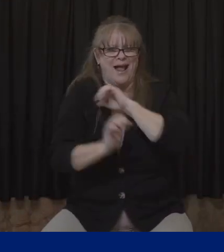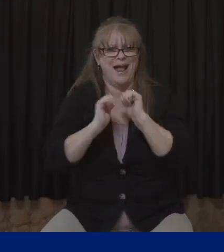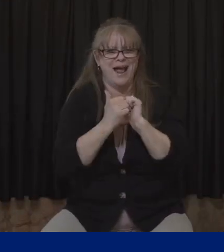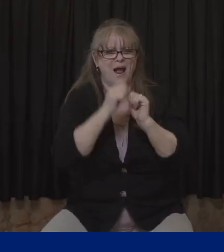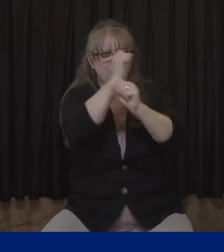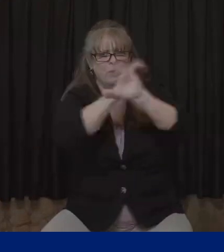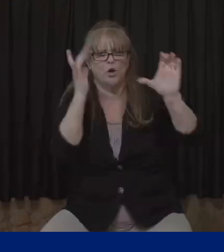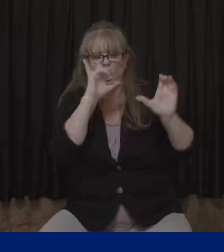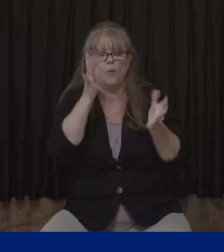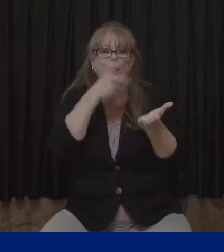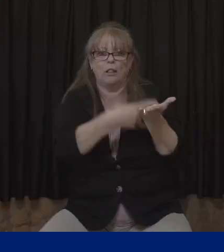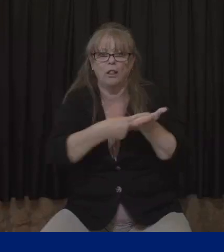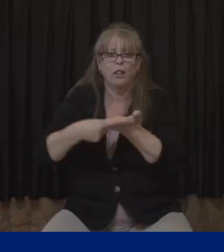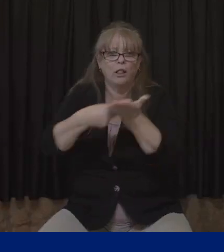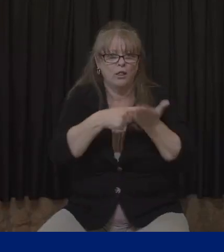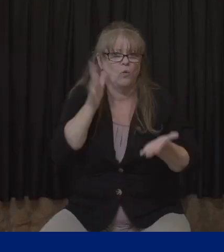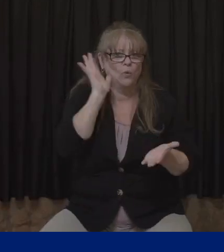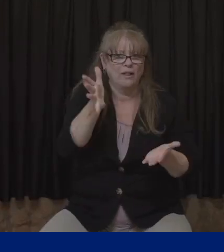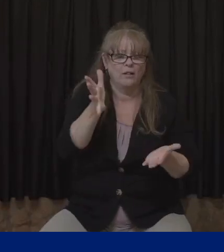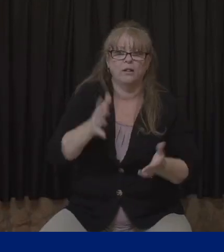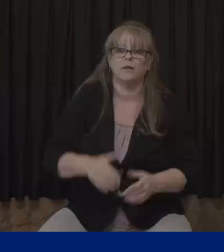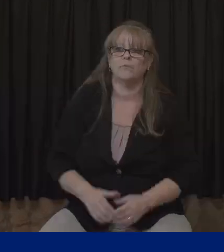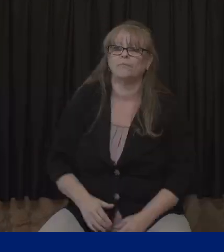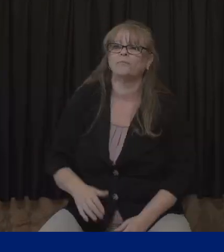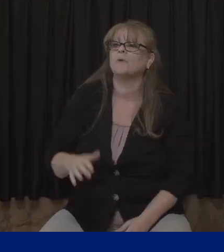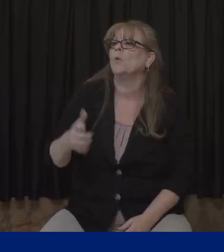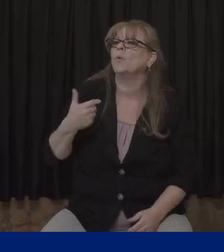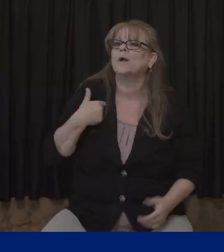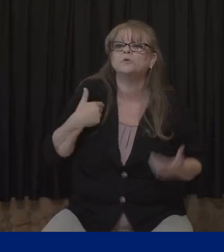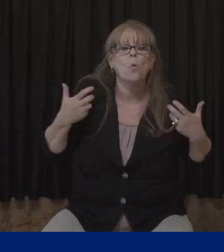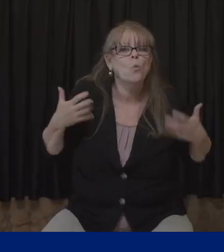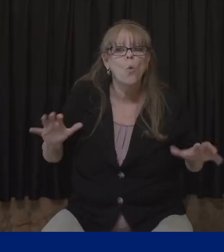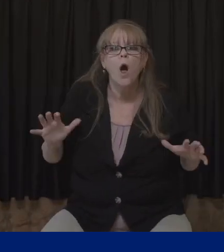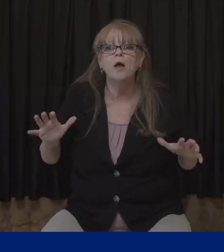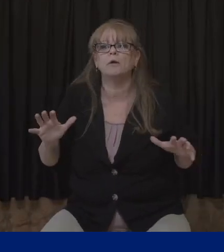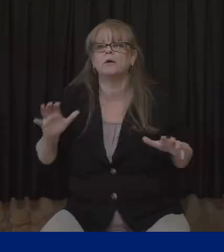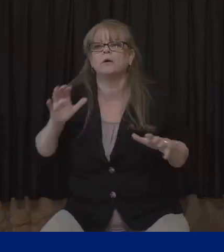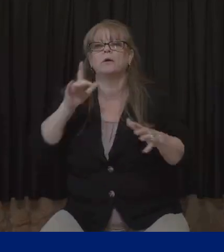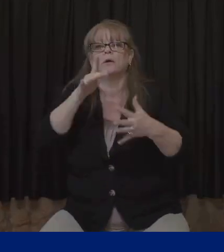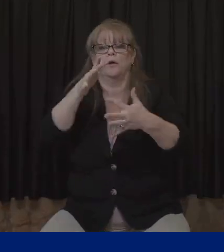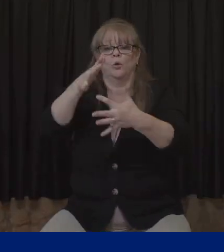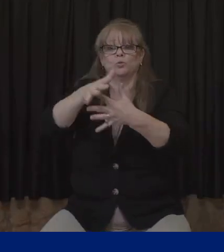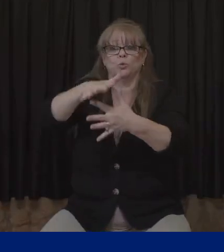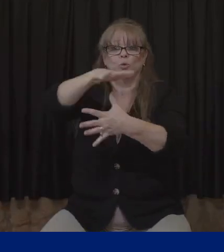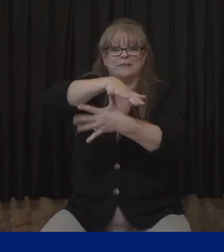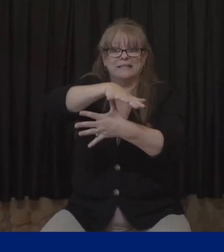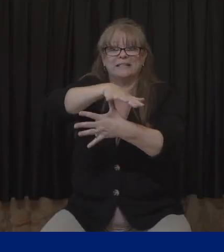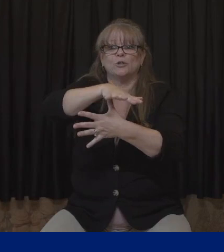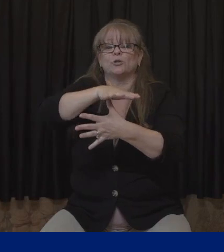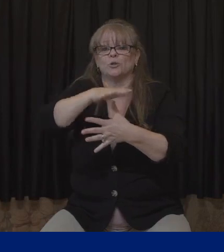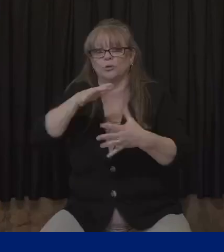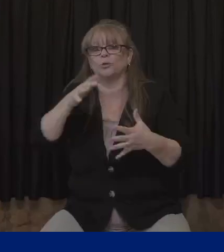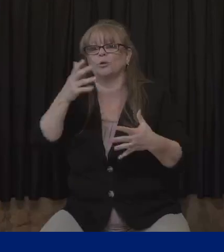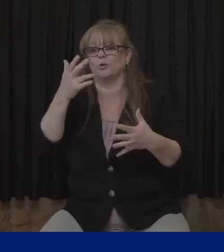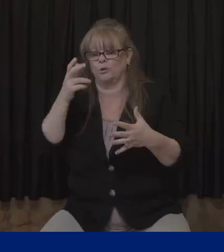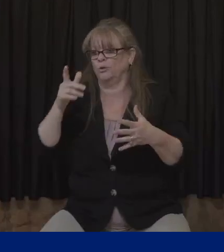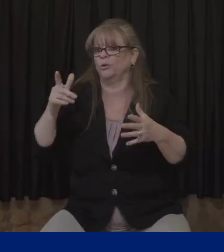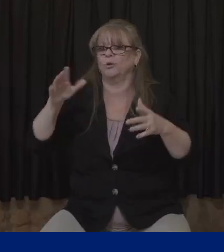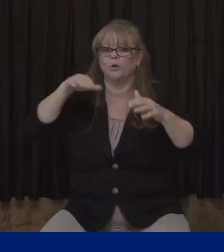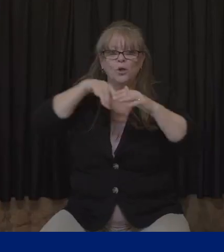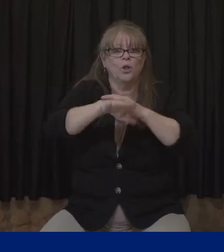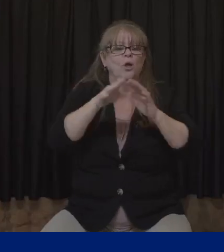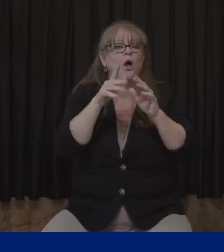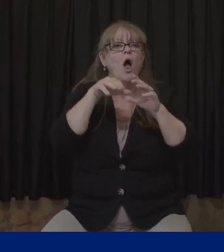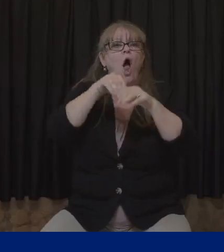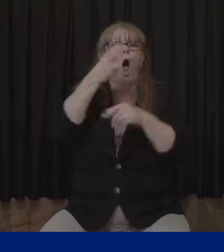all out in the hallways at the same time. So they're working on sustainable ways to increase social distancing. In-classroom instruction is